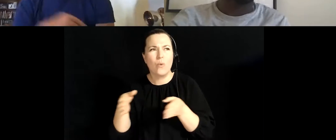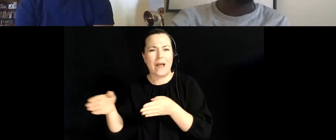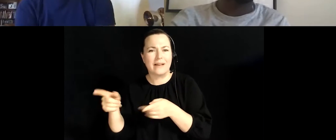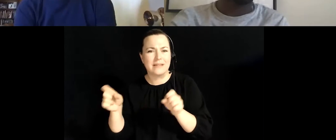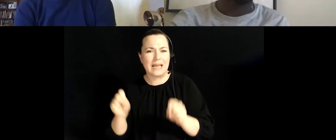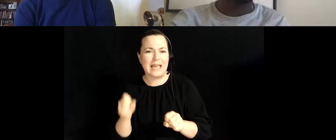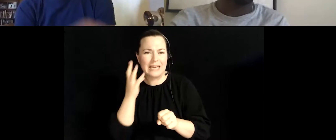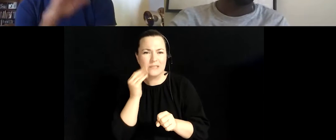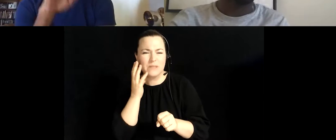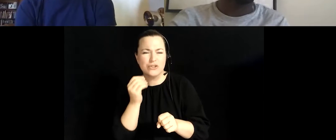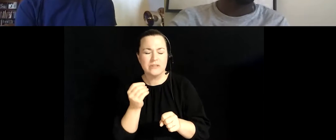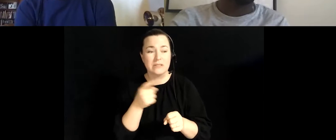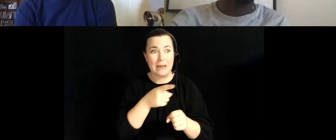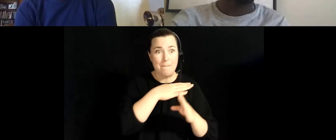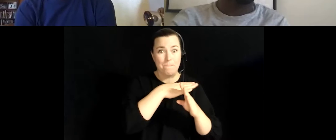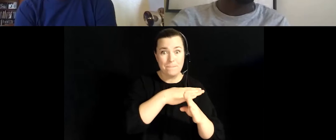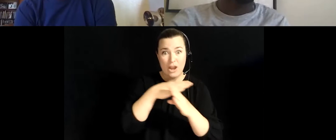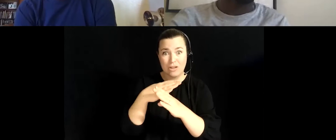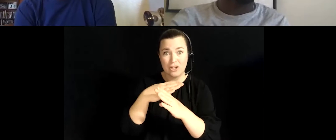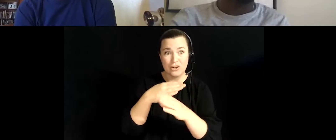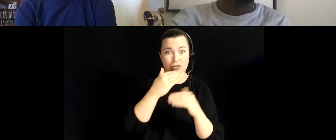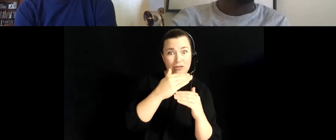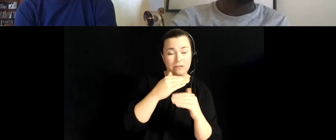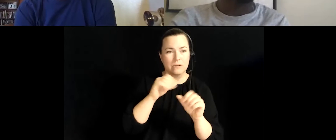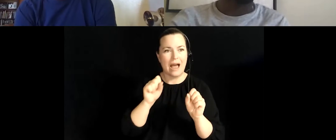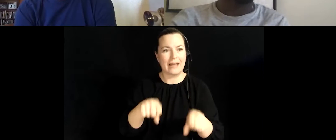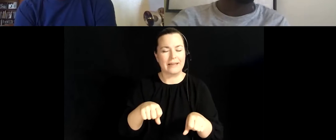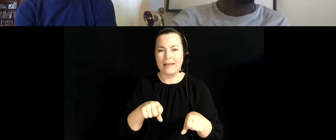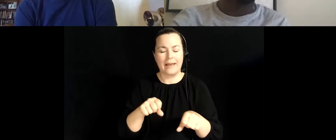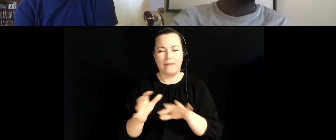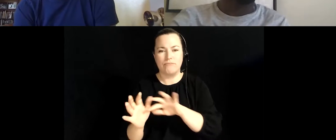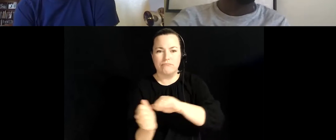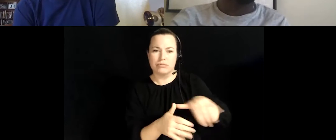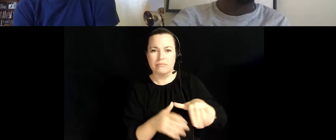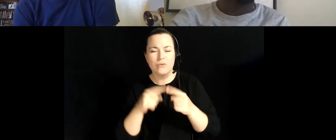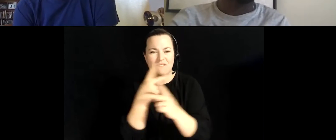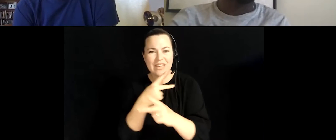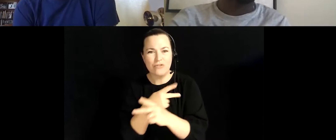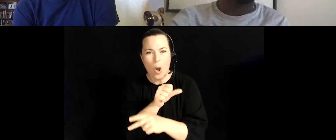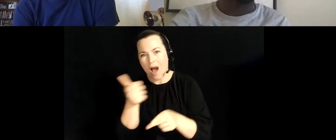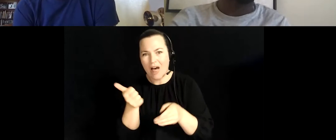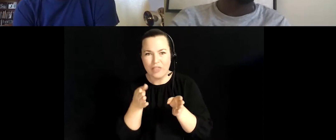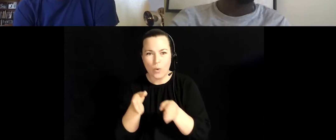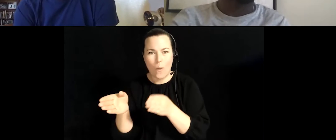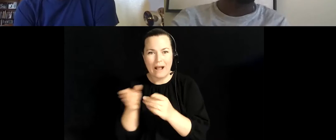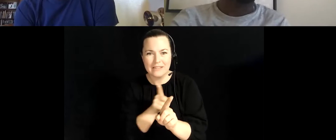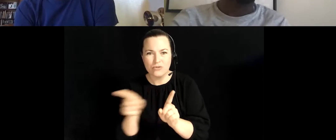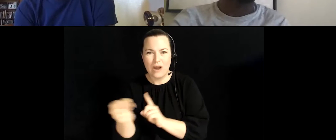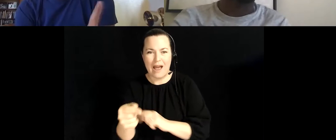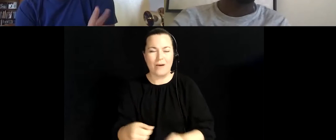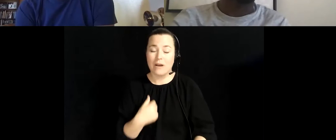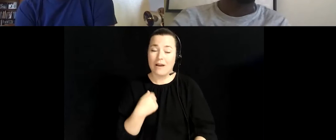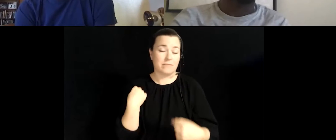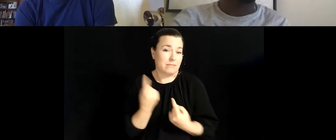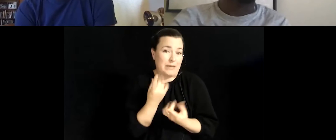that access that I can drop, or we can figure out ways around. So I've been really interested in that. And the last